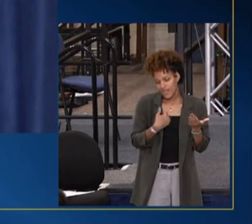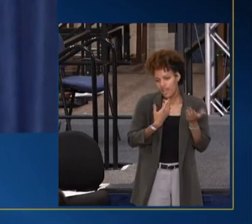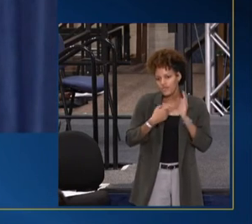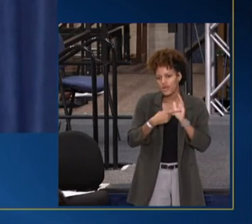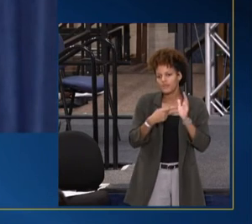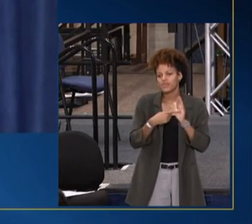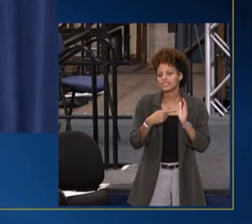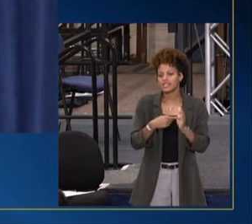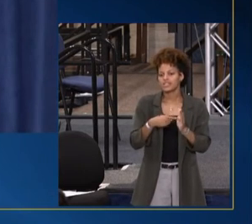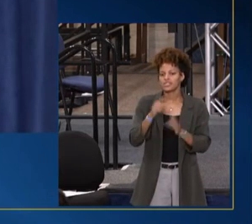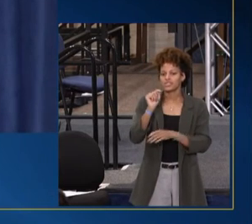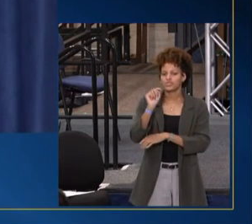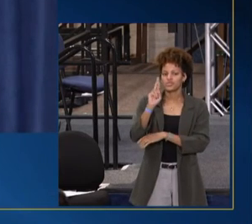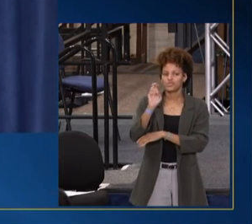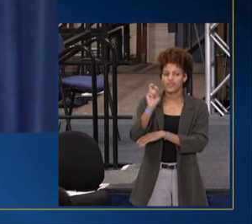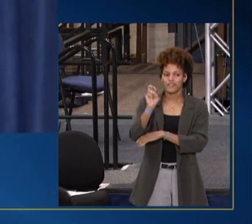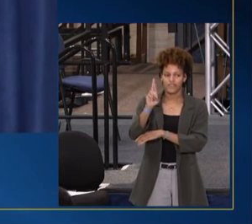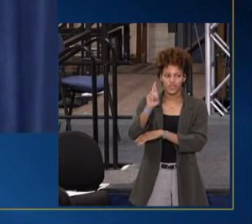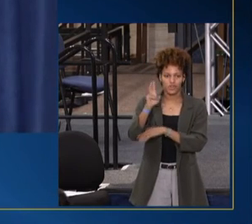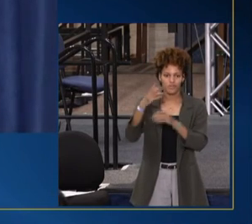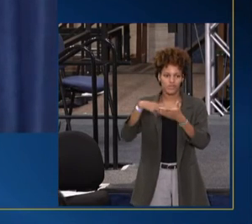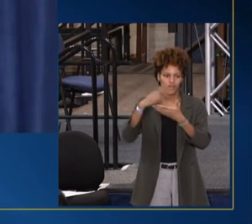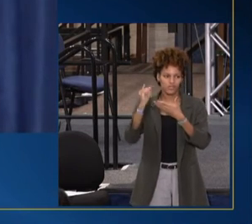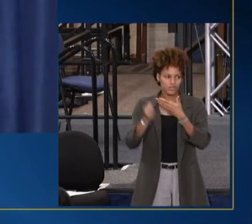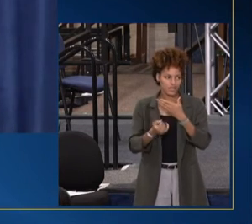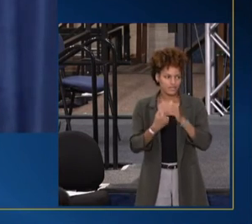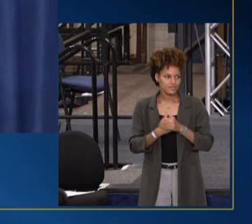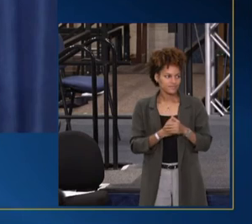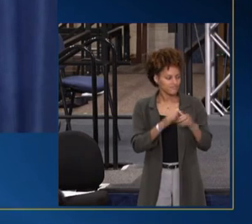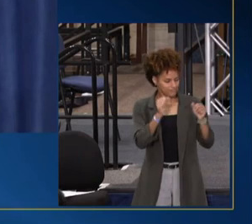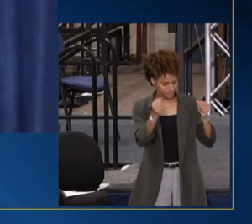represent the Trevor Project. And